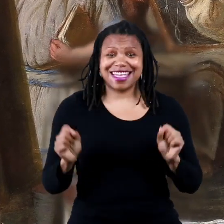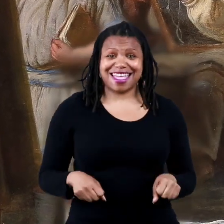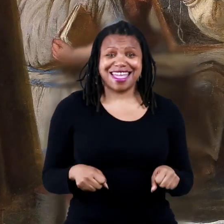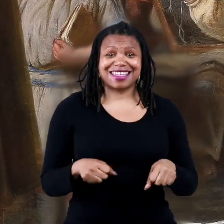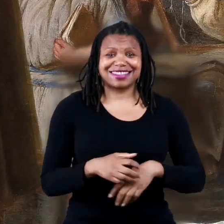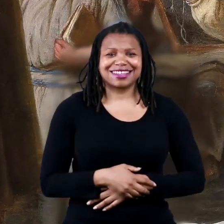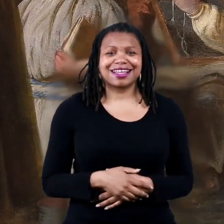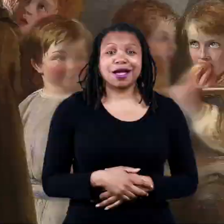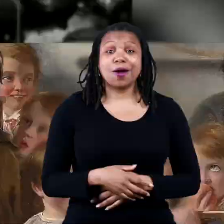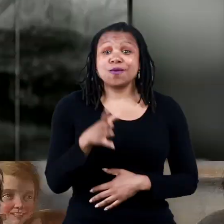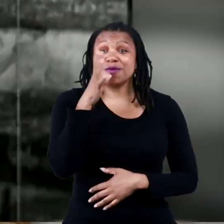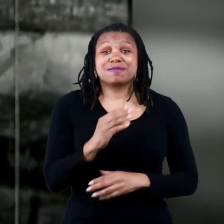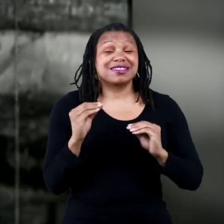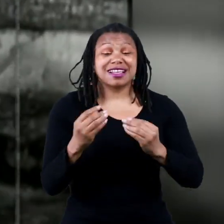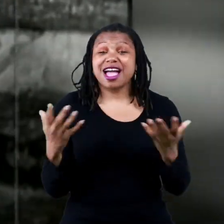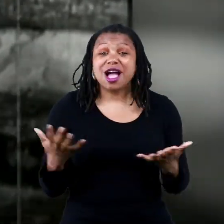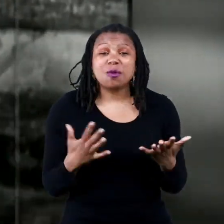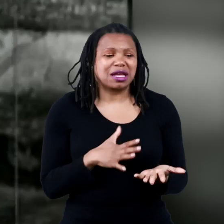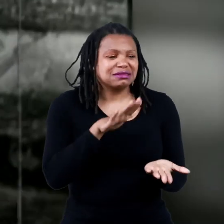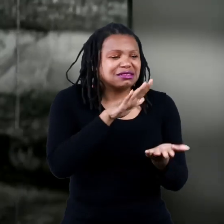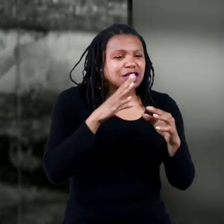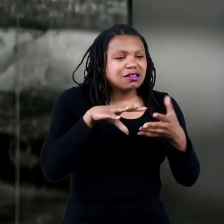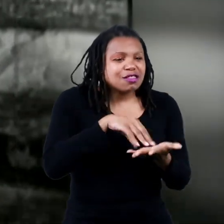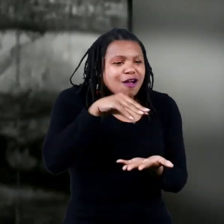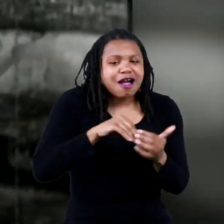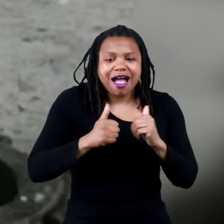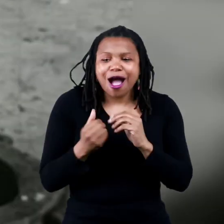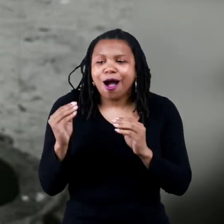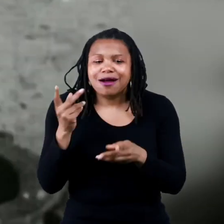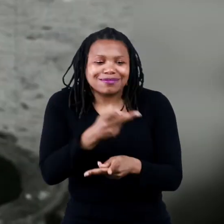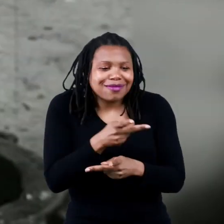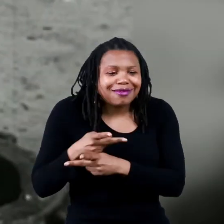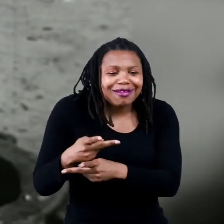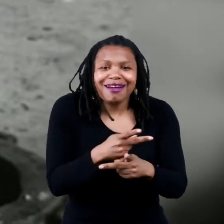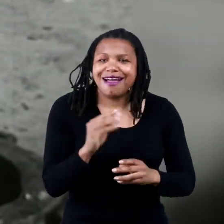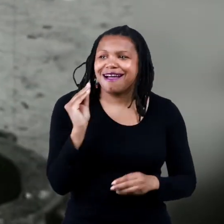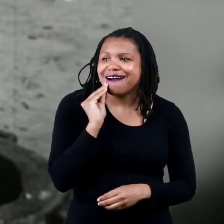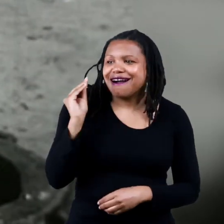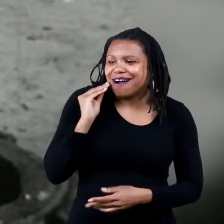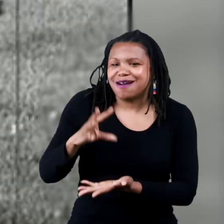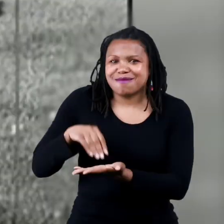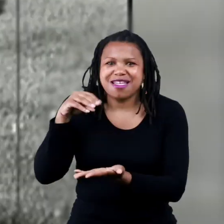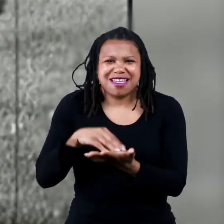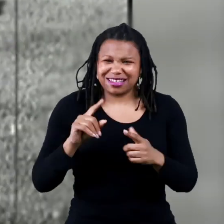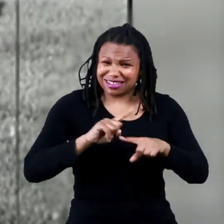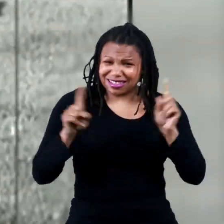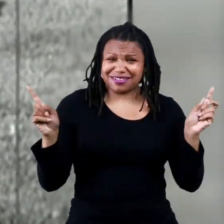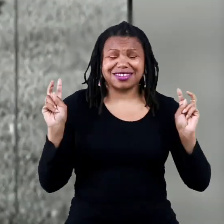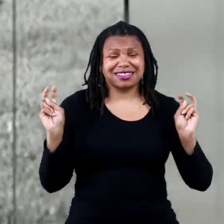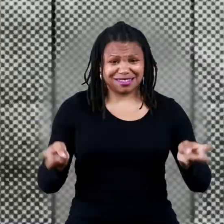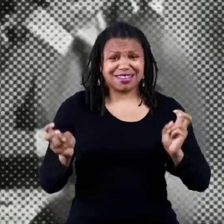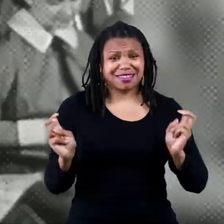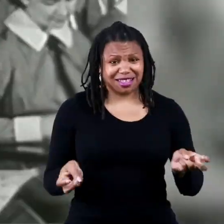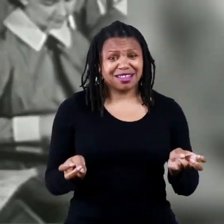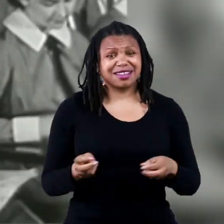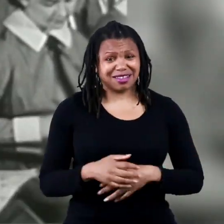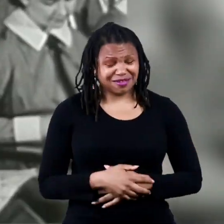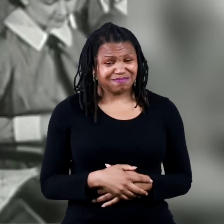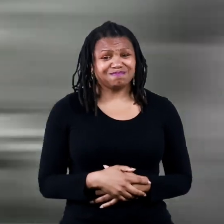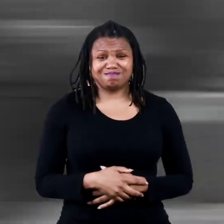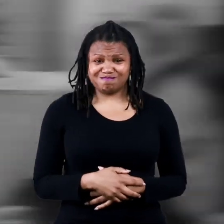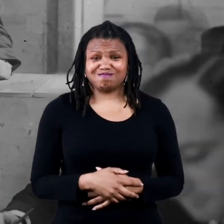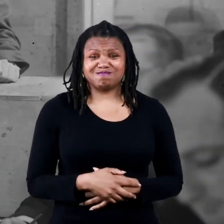and mathematics, women were taught domestic arts, or how to manage a household.